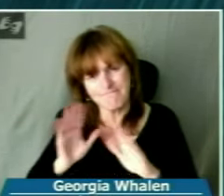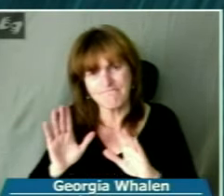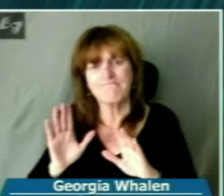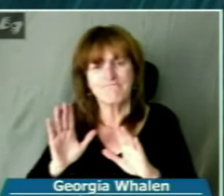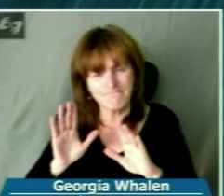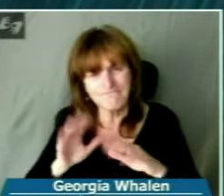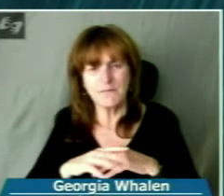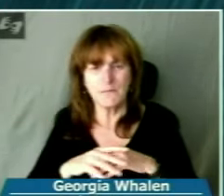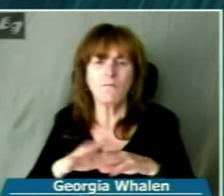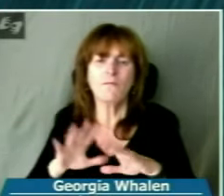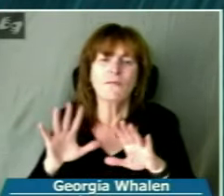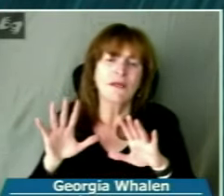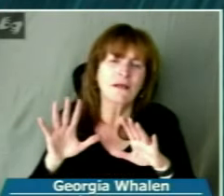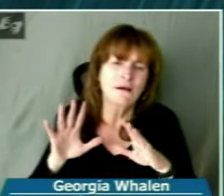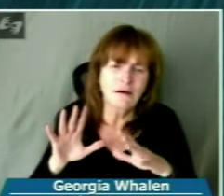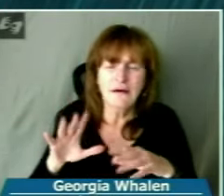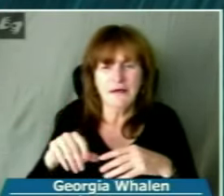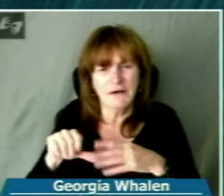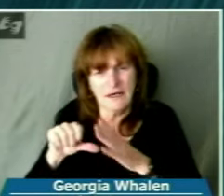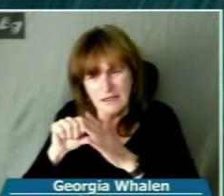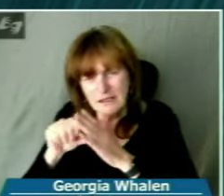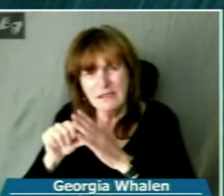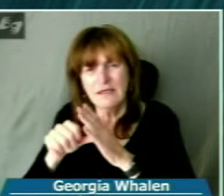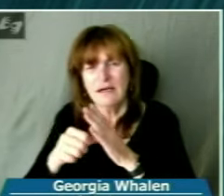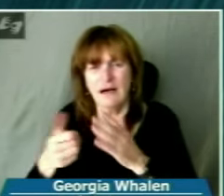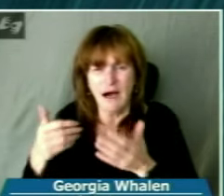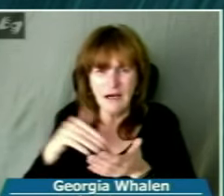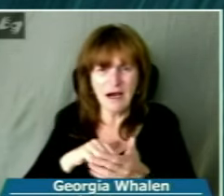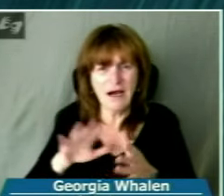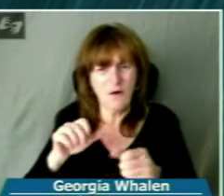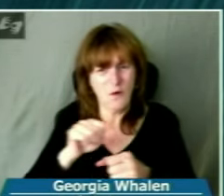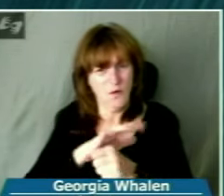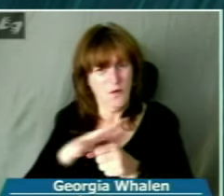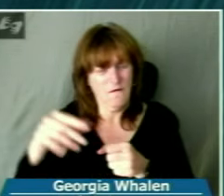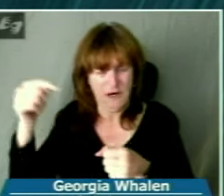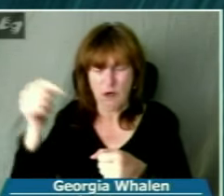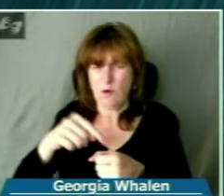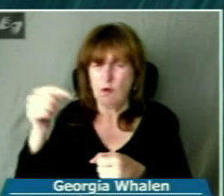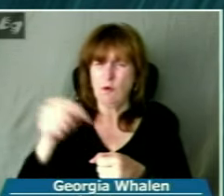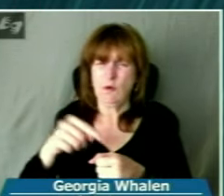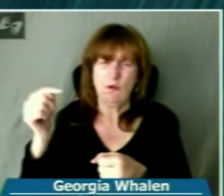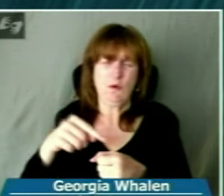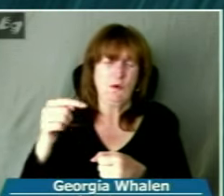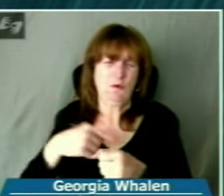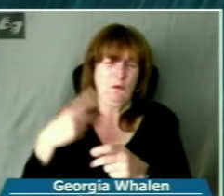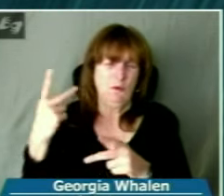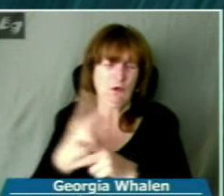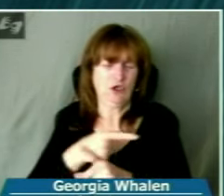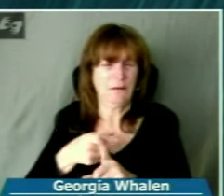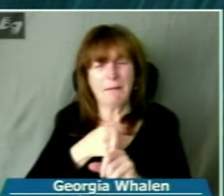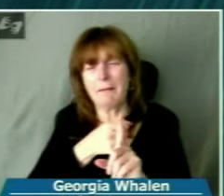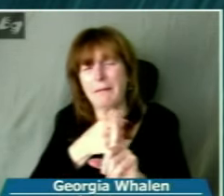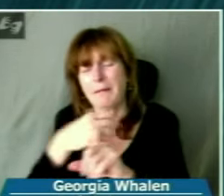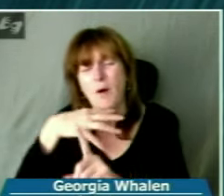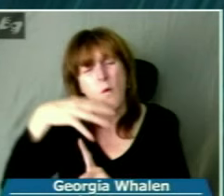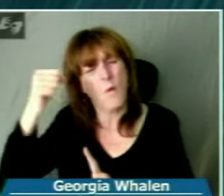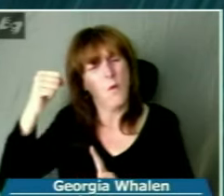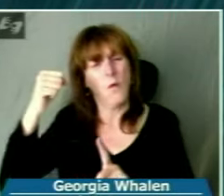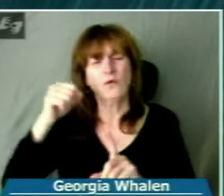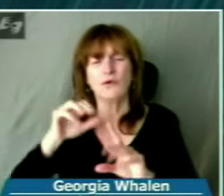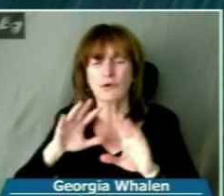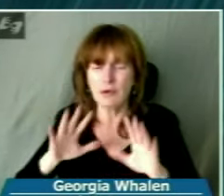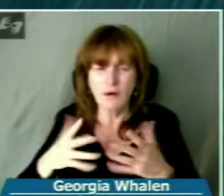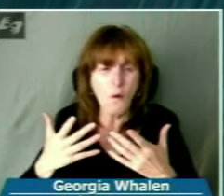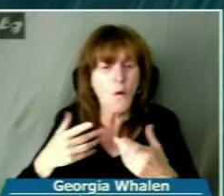highlighting just how COVID is especially a problem for those who are older, those who have chronic medical conditions in our